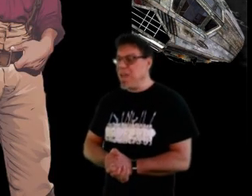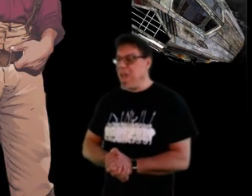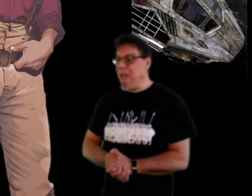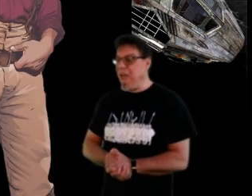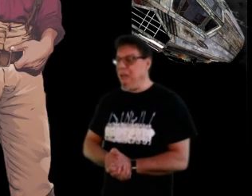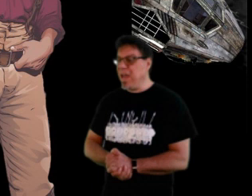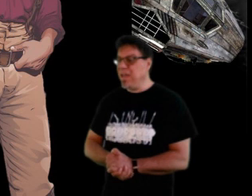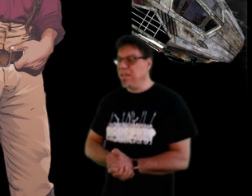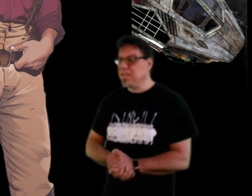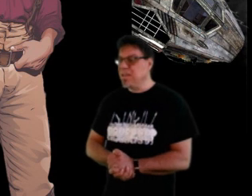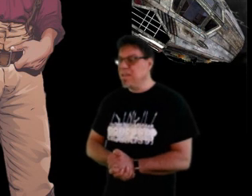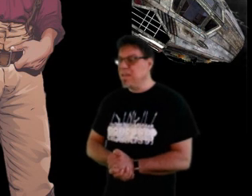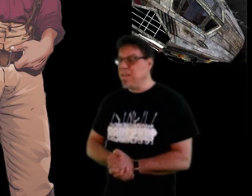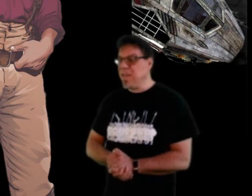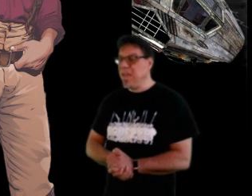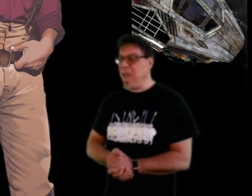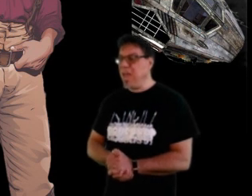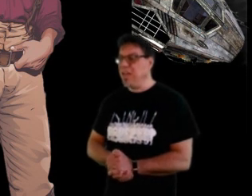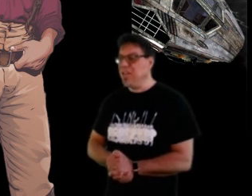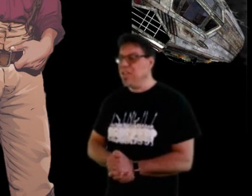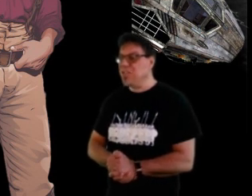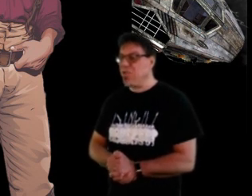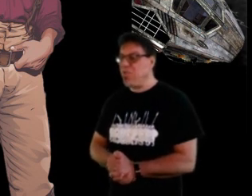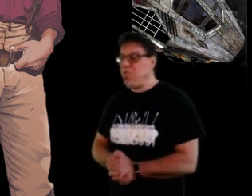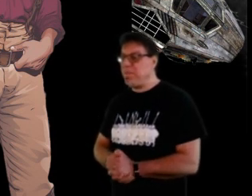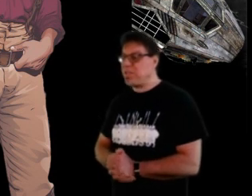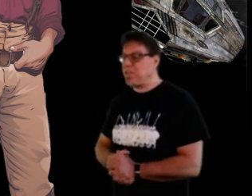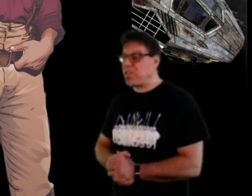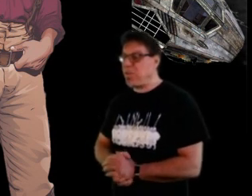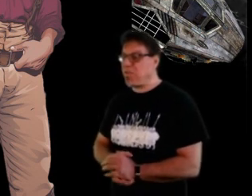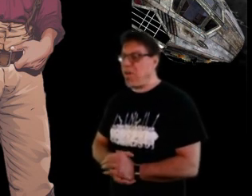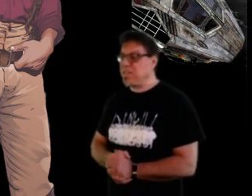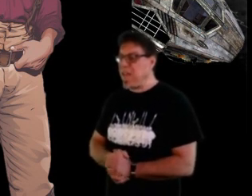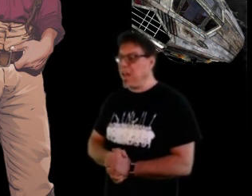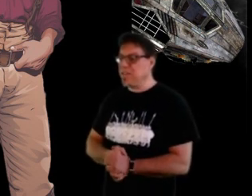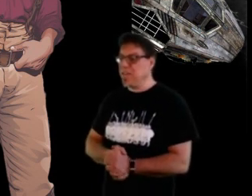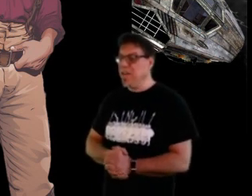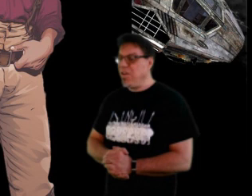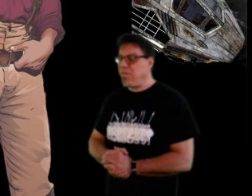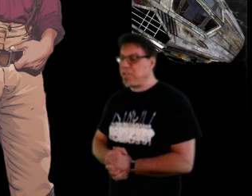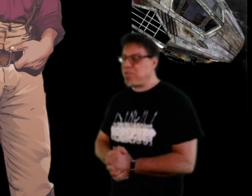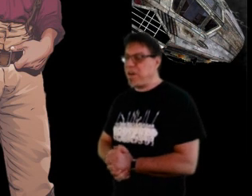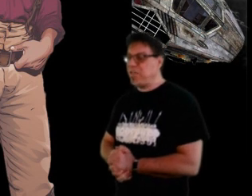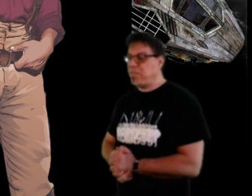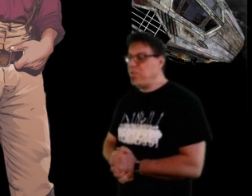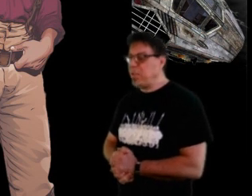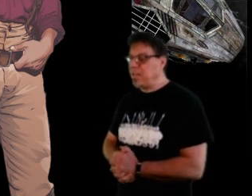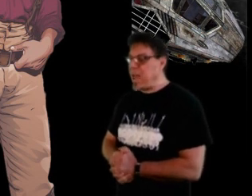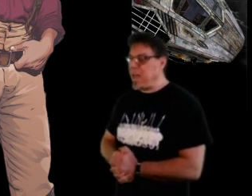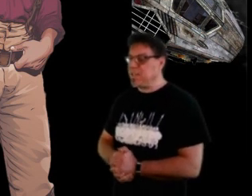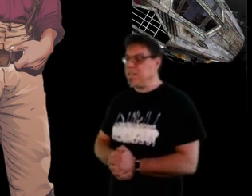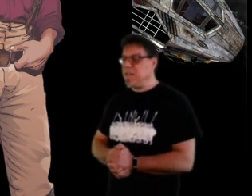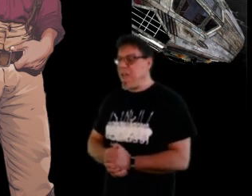Reynolds, as he and his crew of misfits crisscross the galaxy, frustrating the